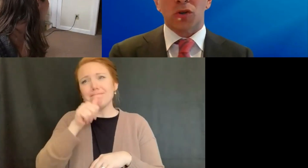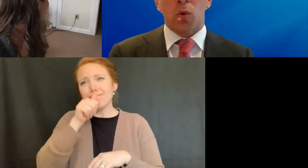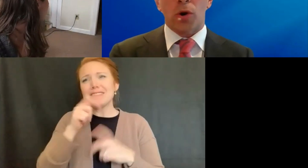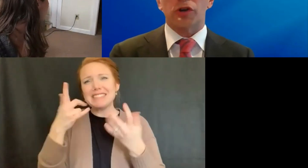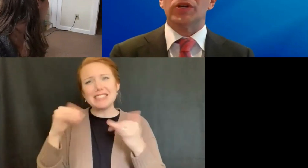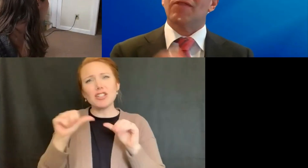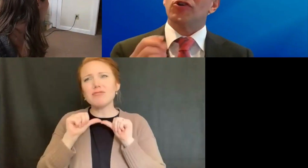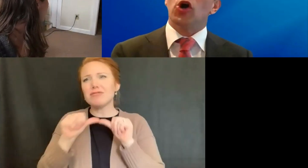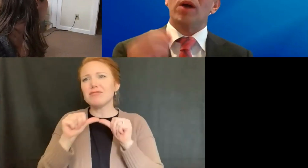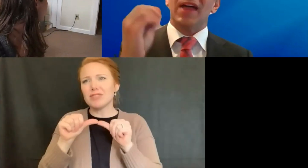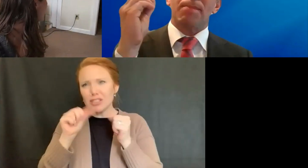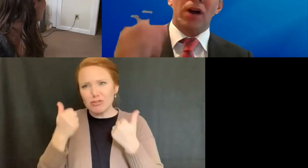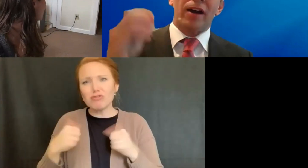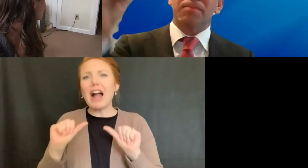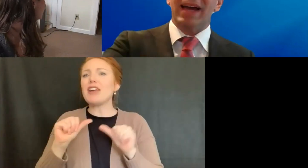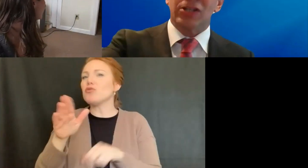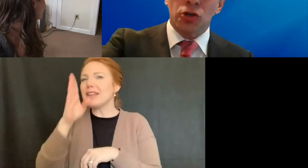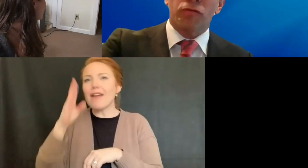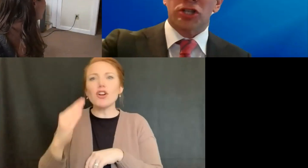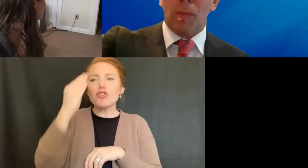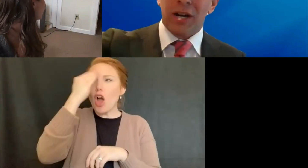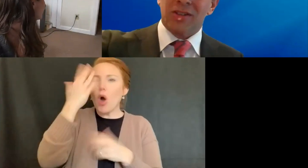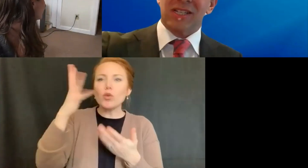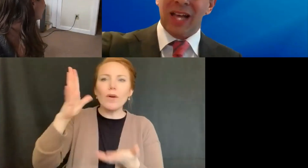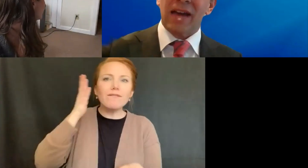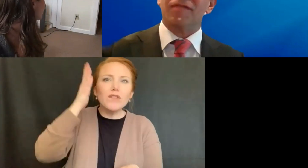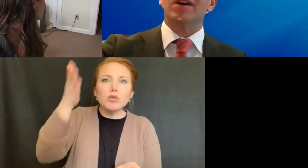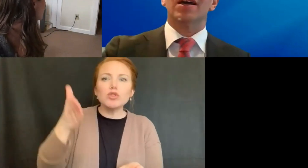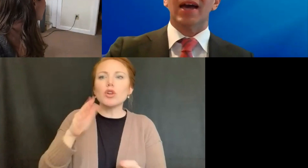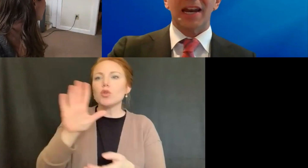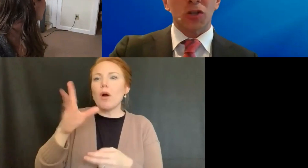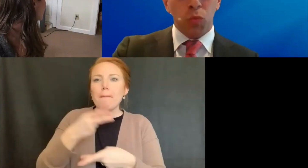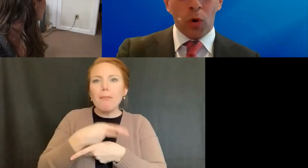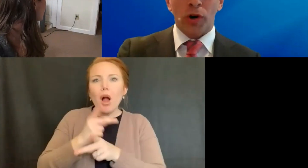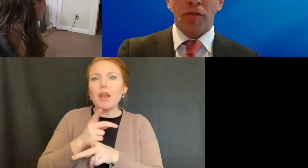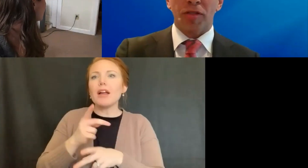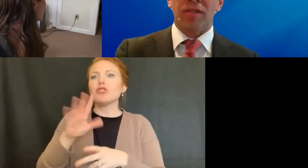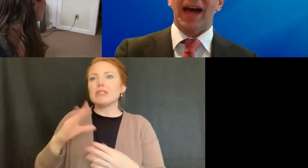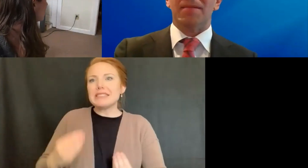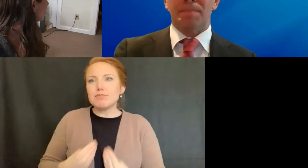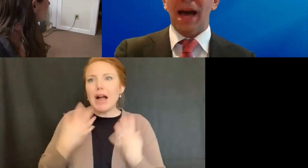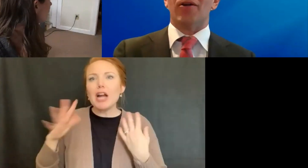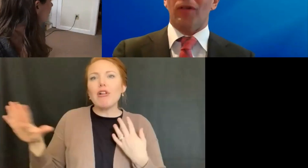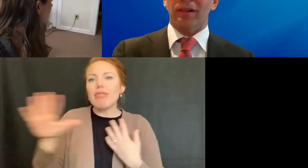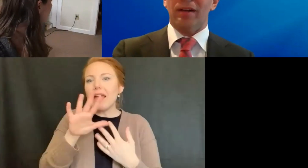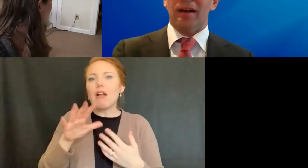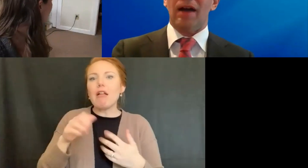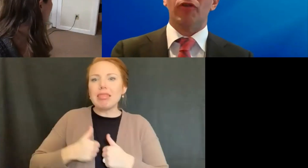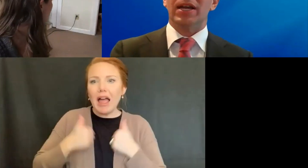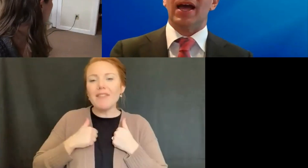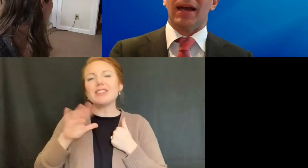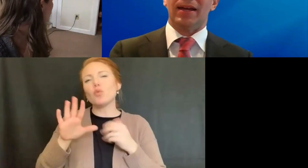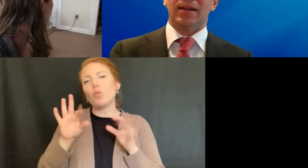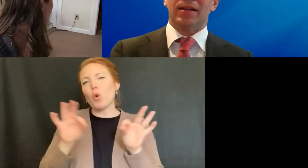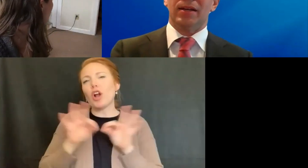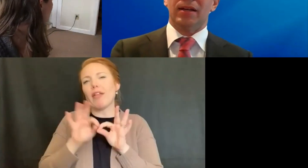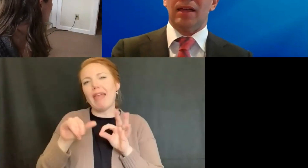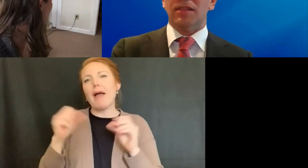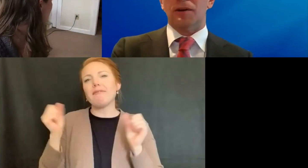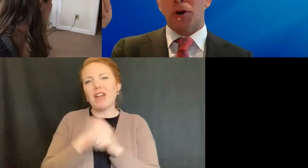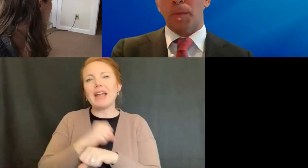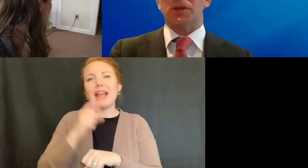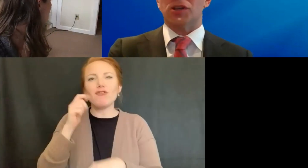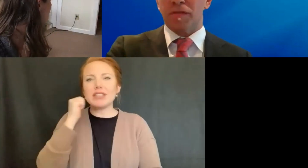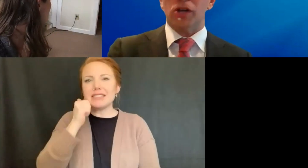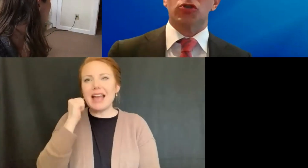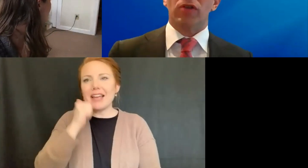around that next corner. You never know what that product might do for someone else's life. And it's worth that battle every day